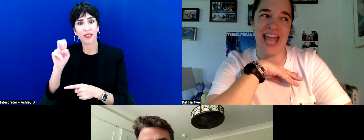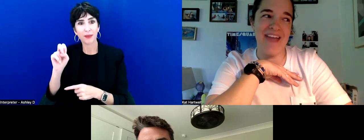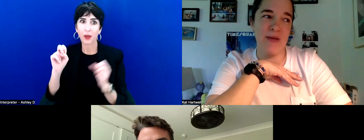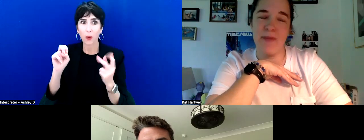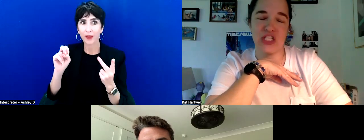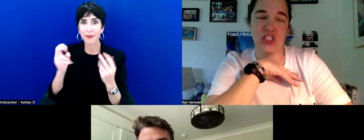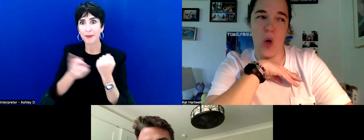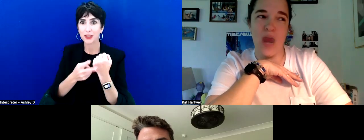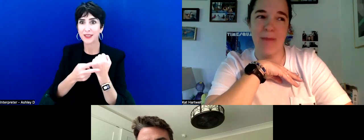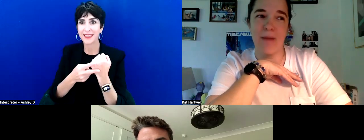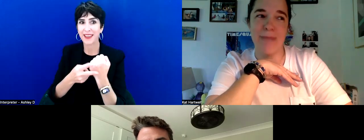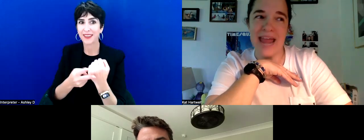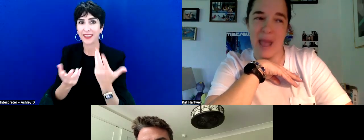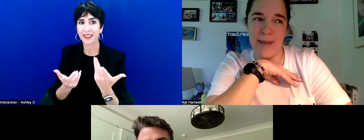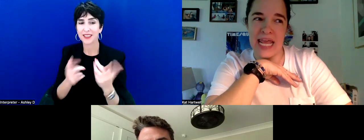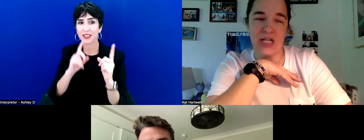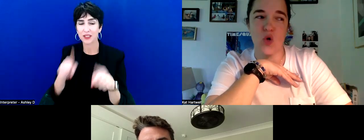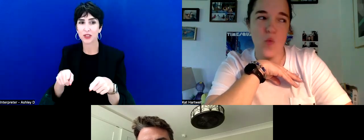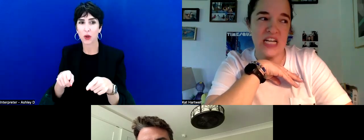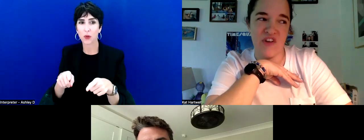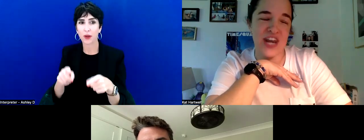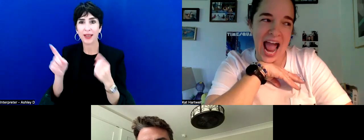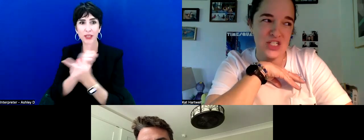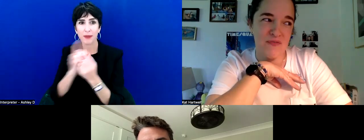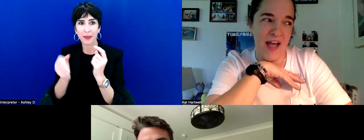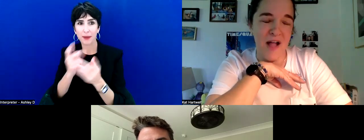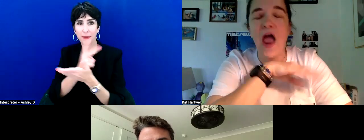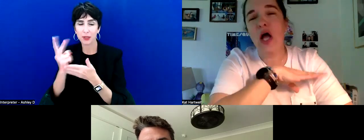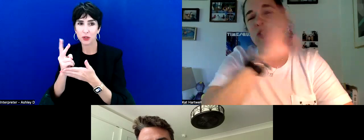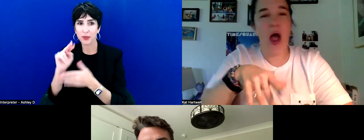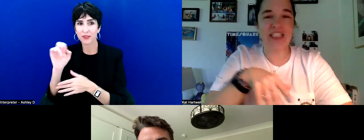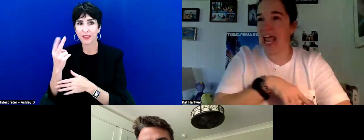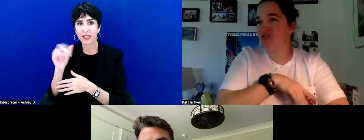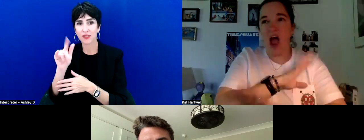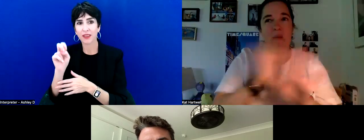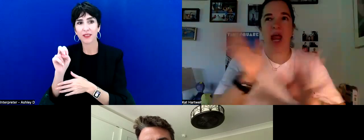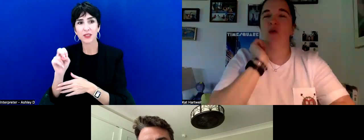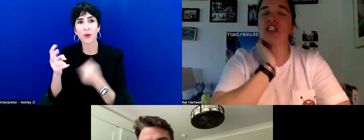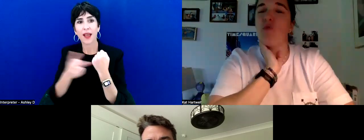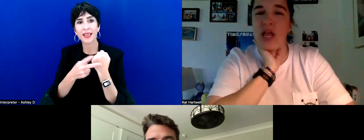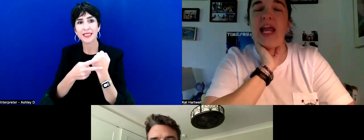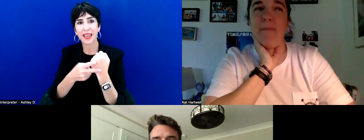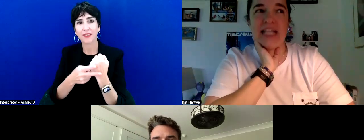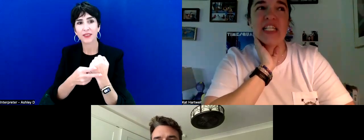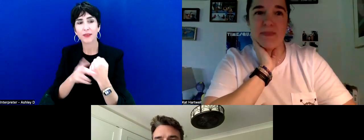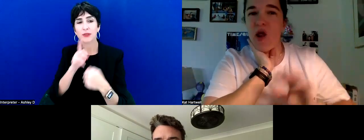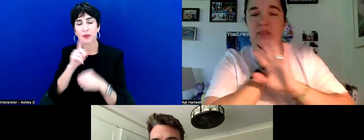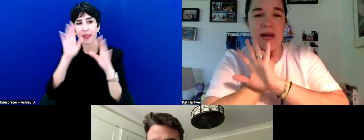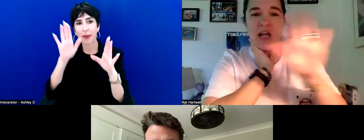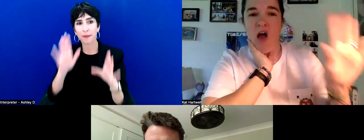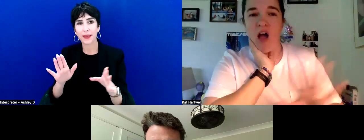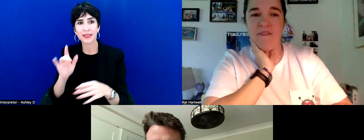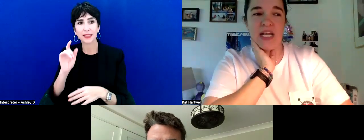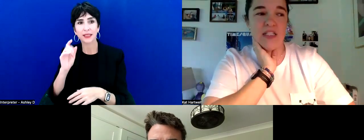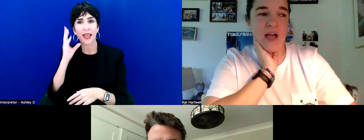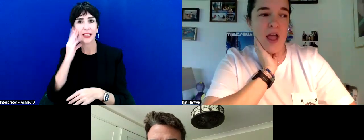gonna start saving because there's no way I'm gonna make that money in 2 weeks for Nashville. So I saved up, and it was just a really amazing experience